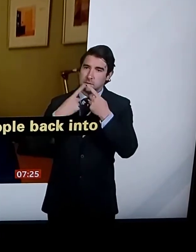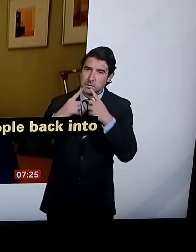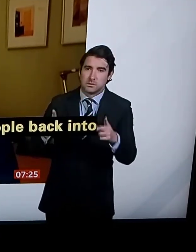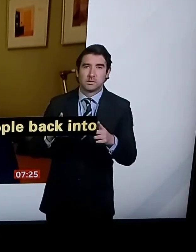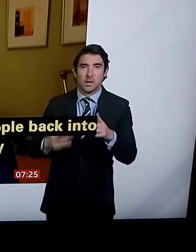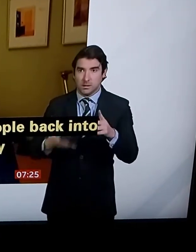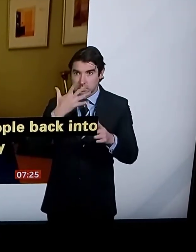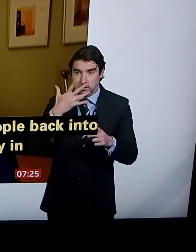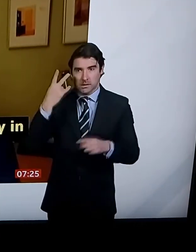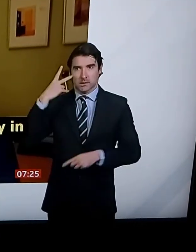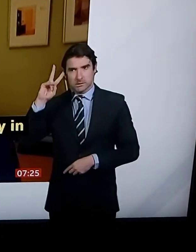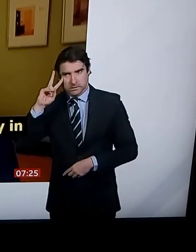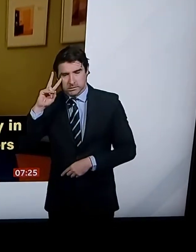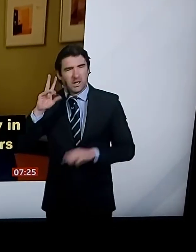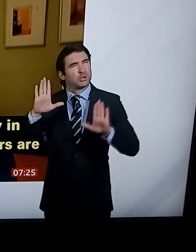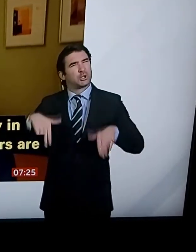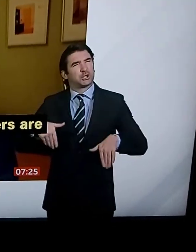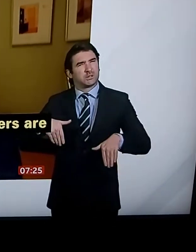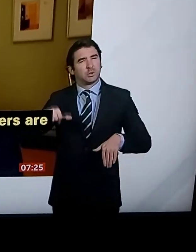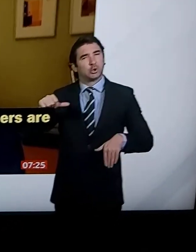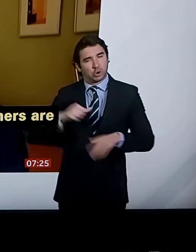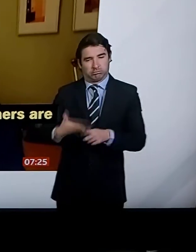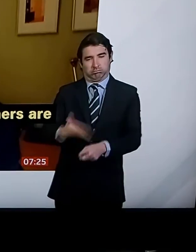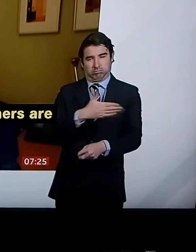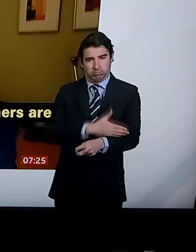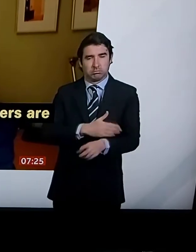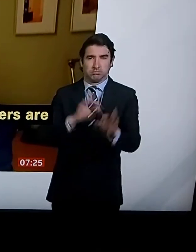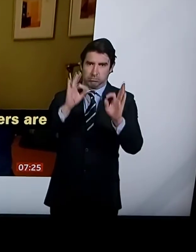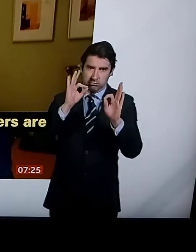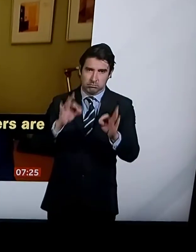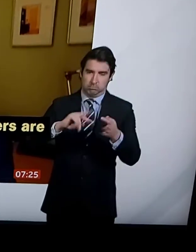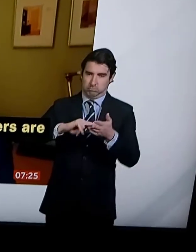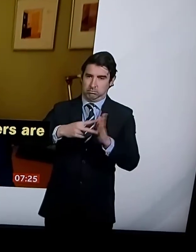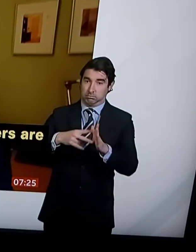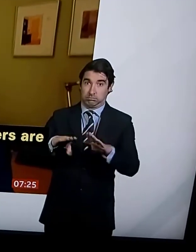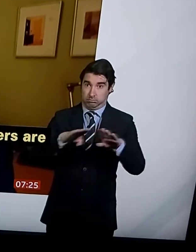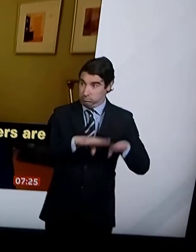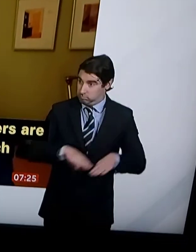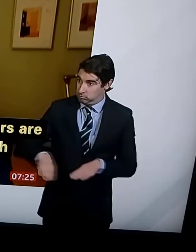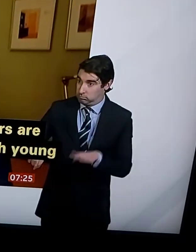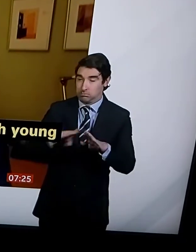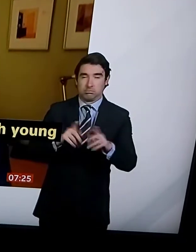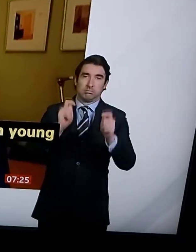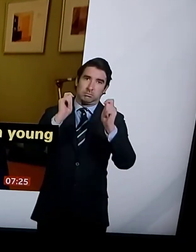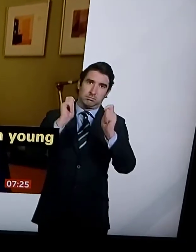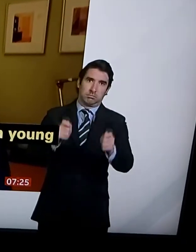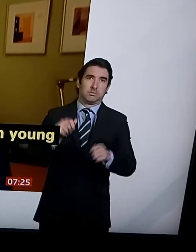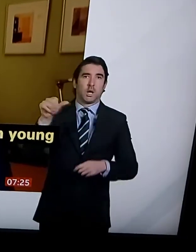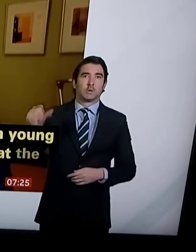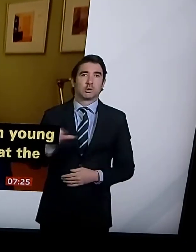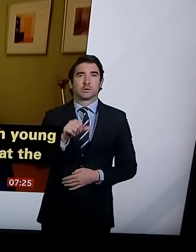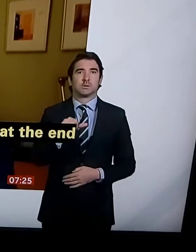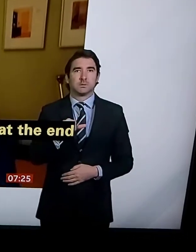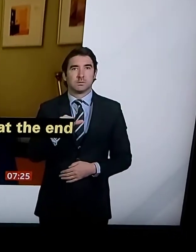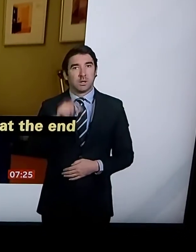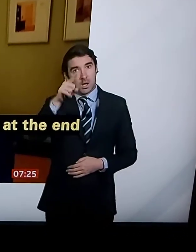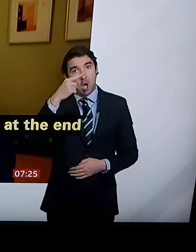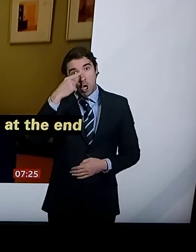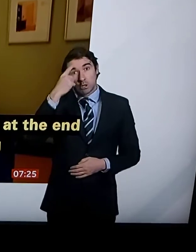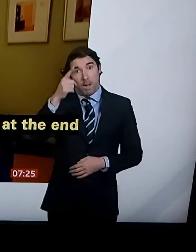with assess their young people, to teach those young people, and not think that at the end of next year we're going to have performance tables ranking schools